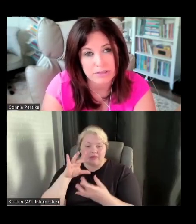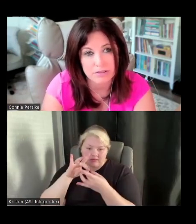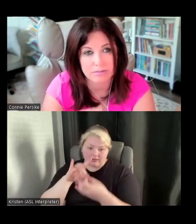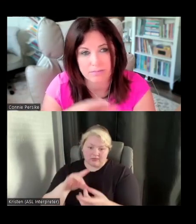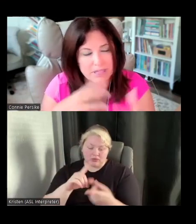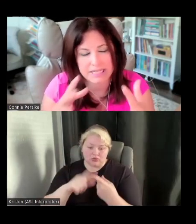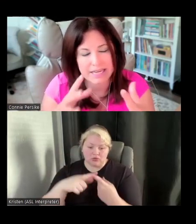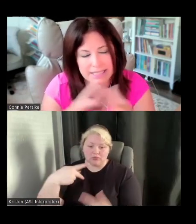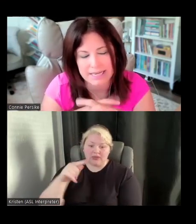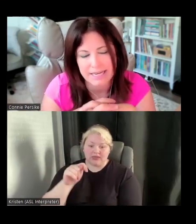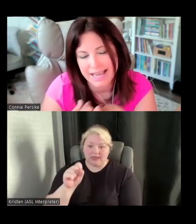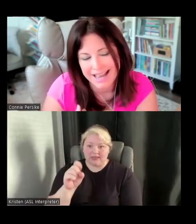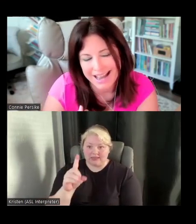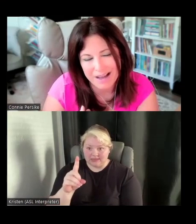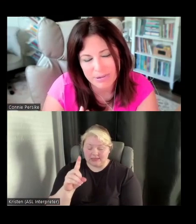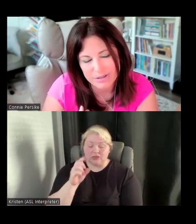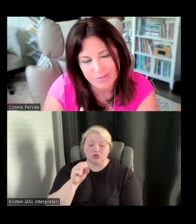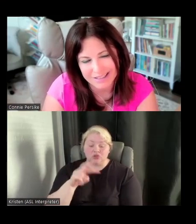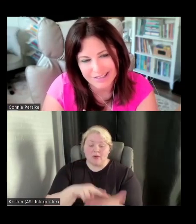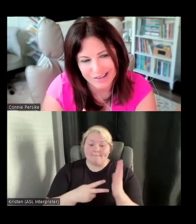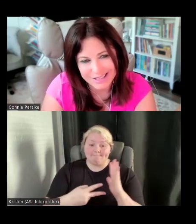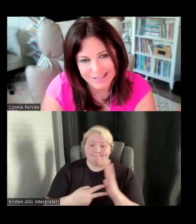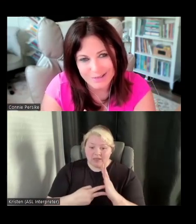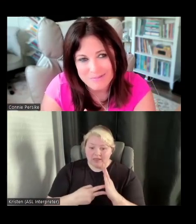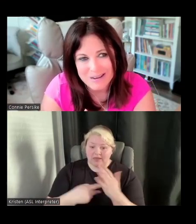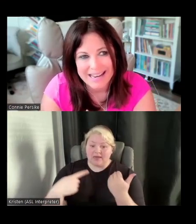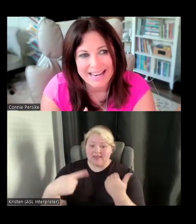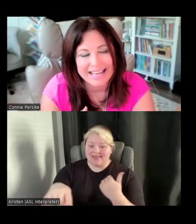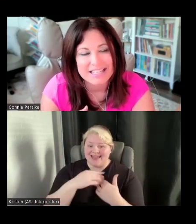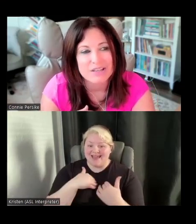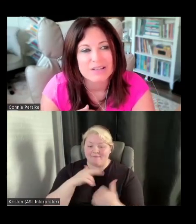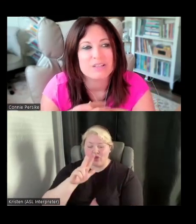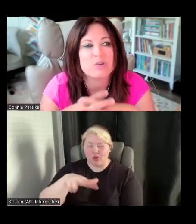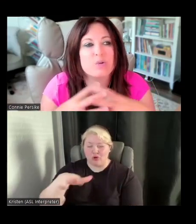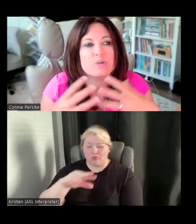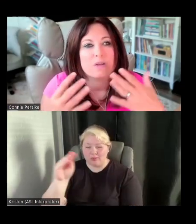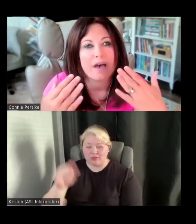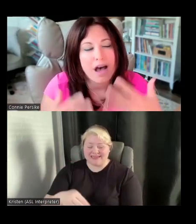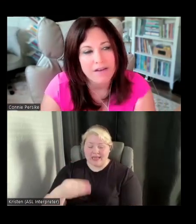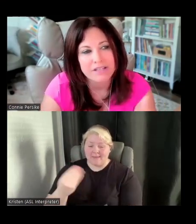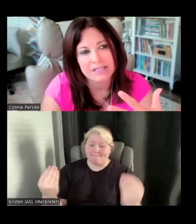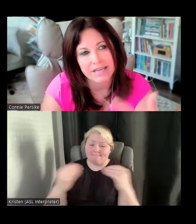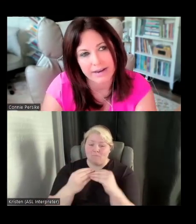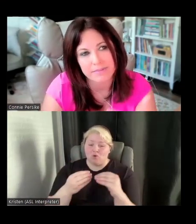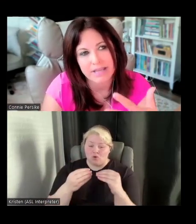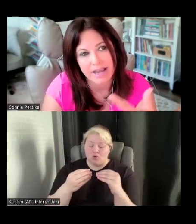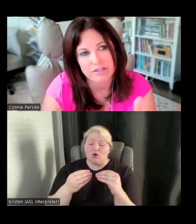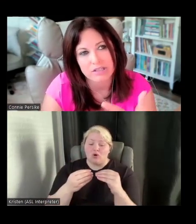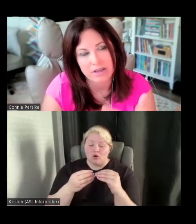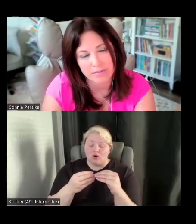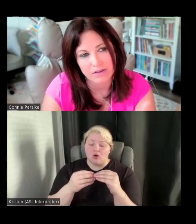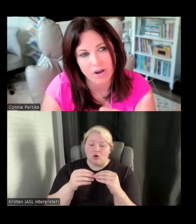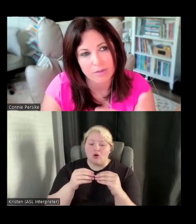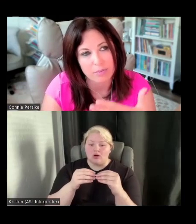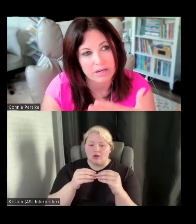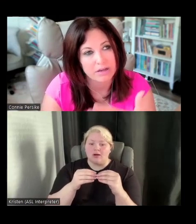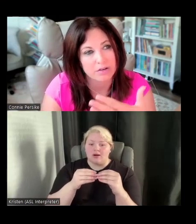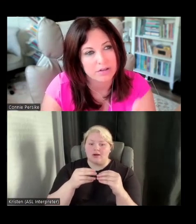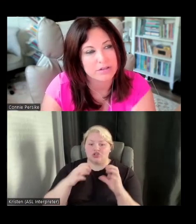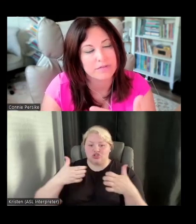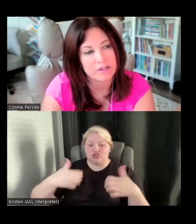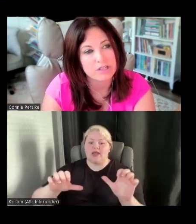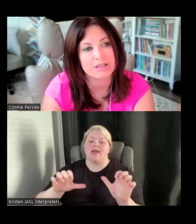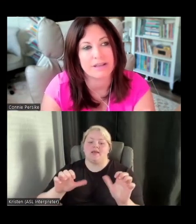post-PTSD, post-traumatic stress syndrome. And so Oftentimes that just comes along with